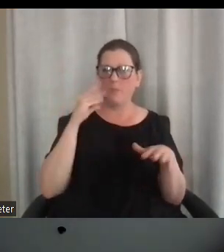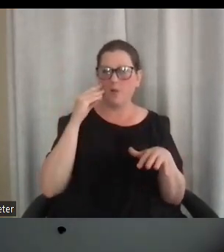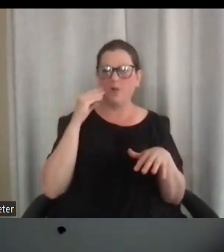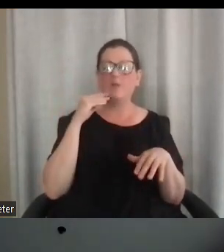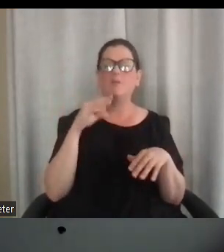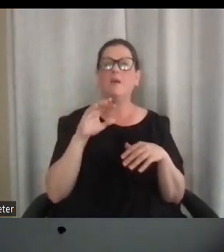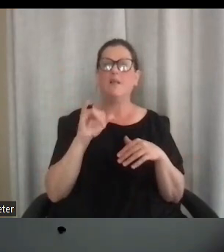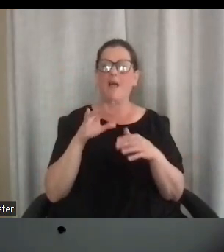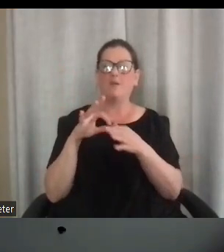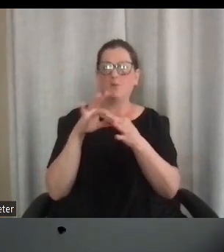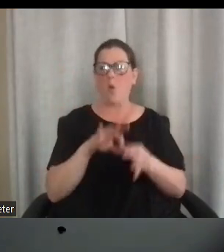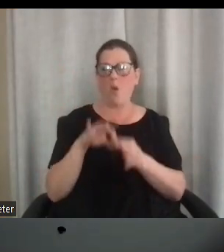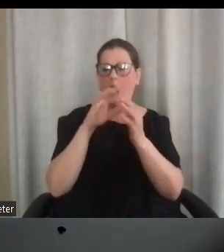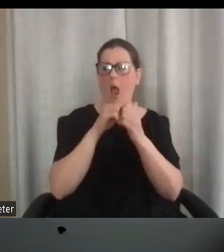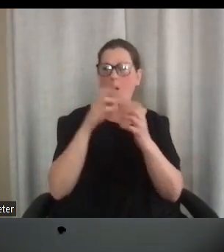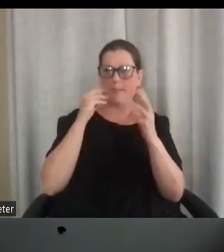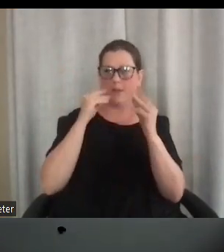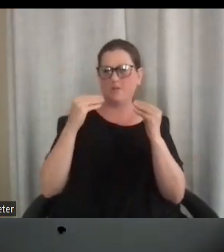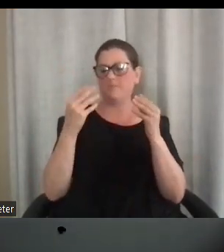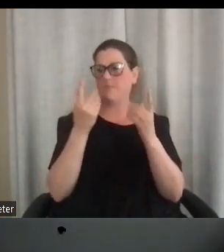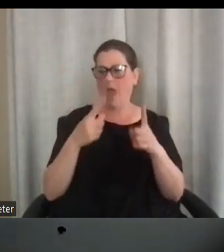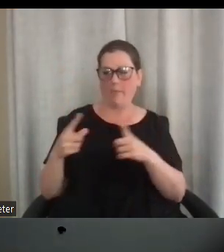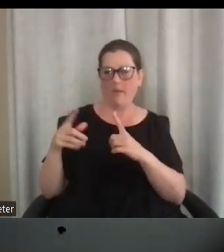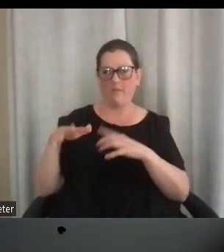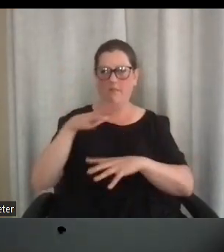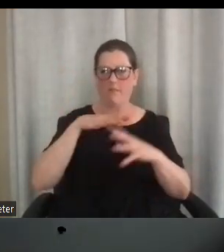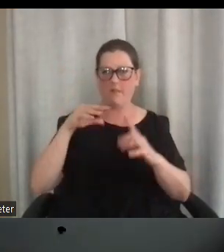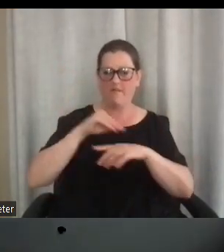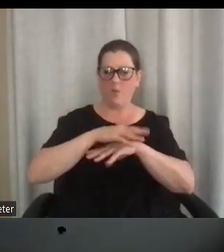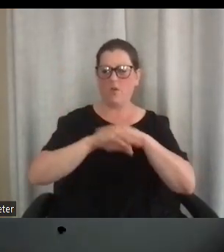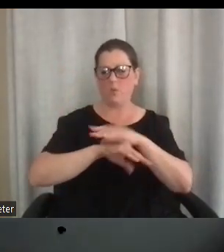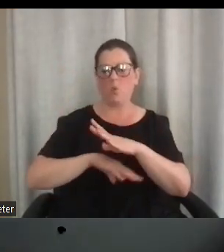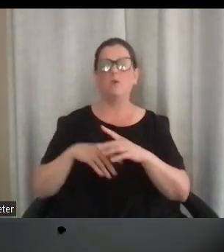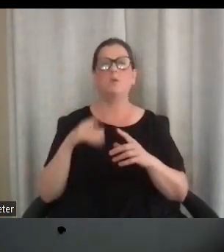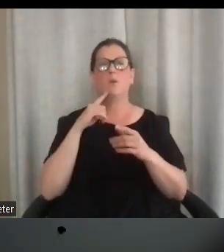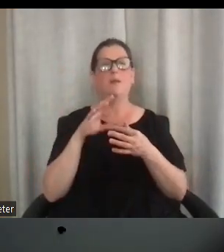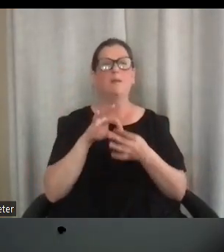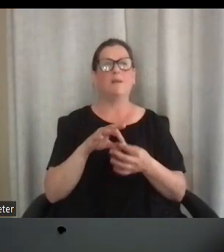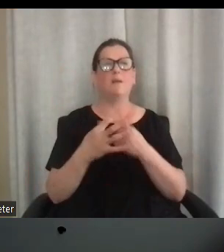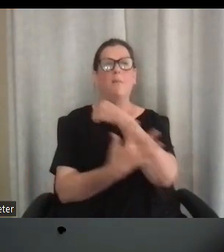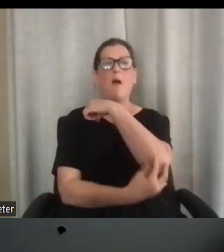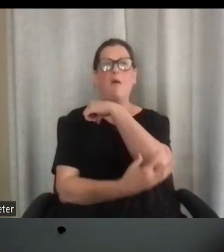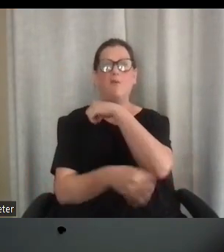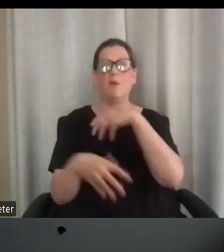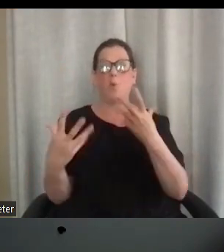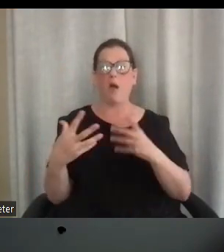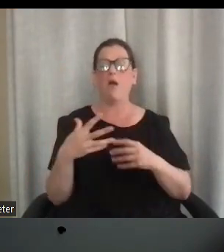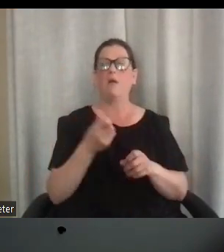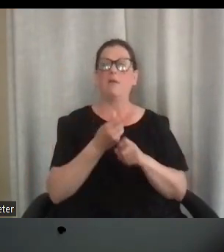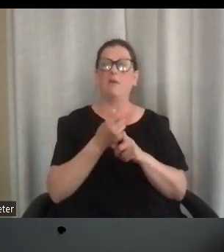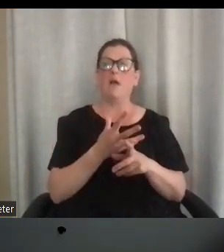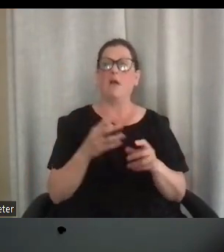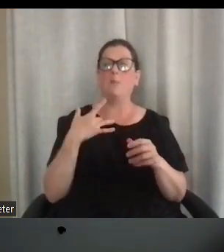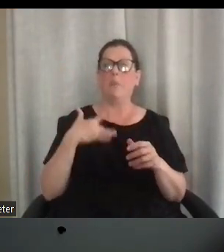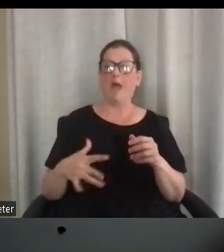impact household or individual experiences. So relevant to our topic today, poverty as an environmental factor contributes to being more likely